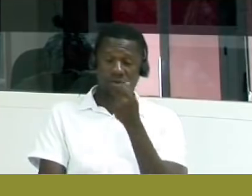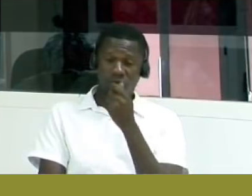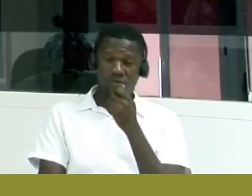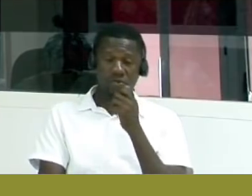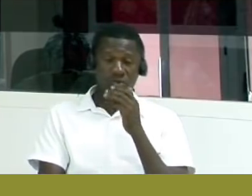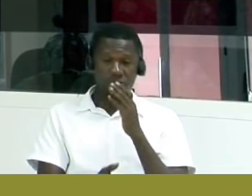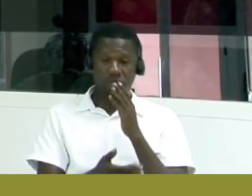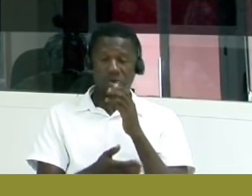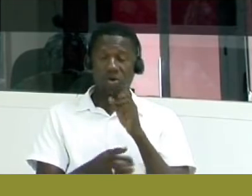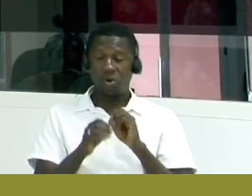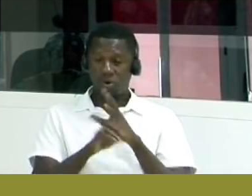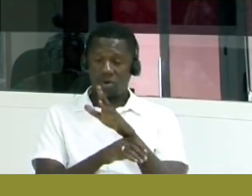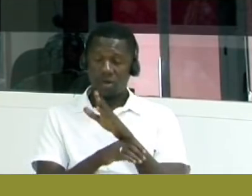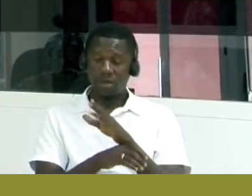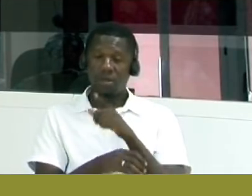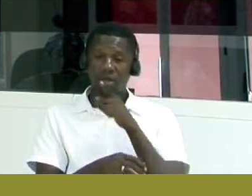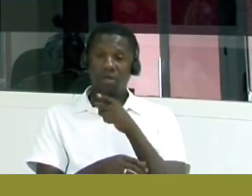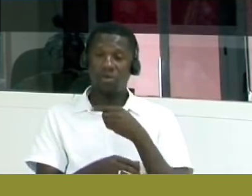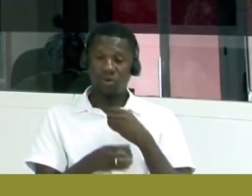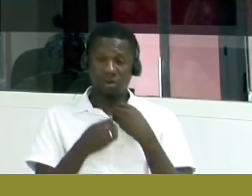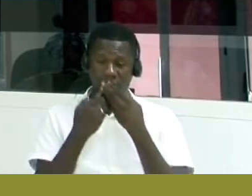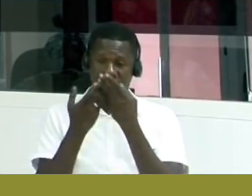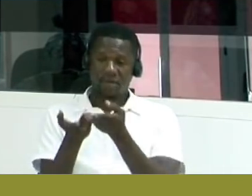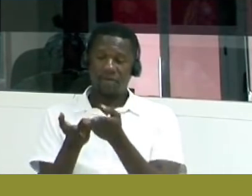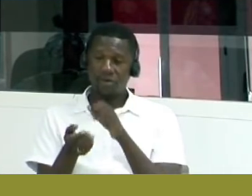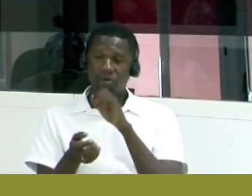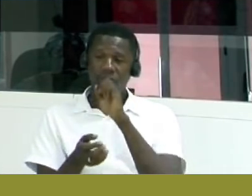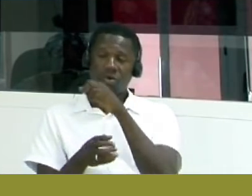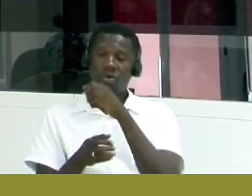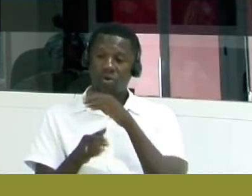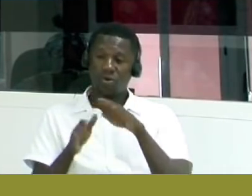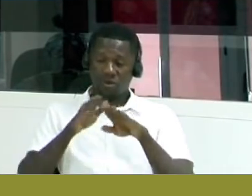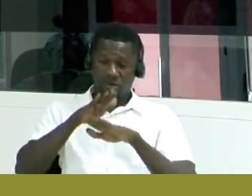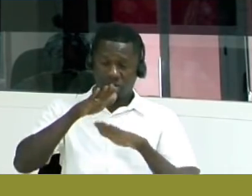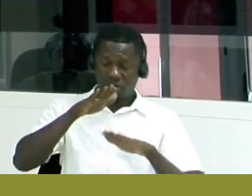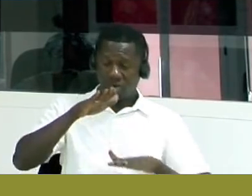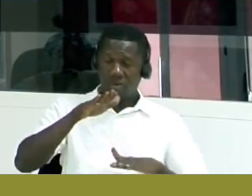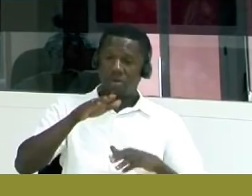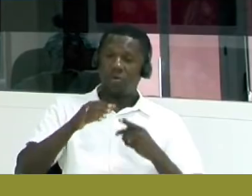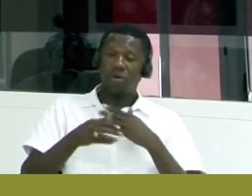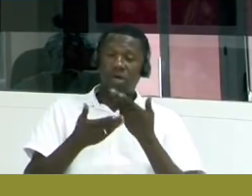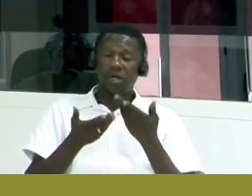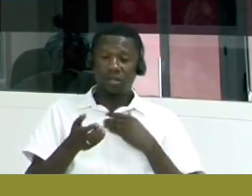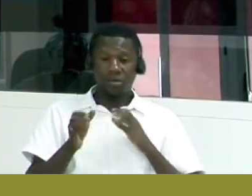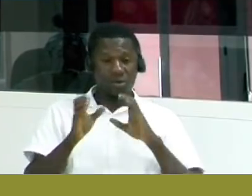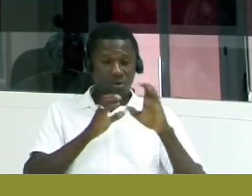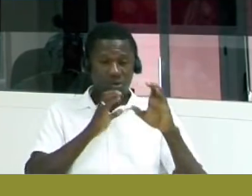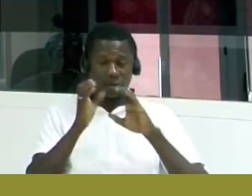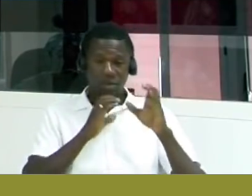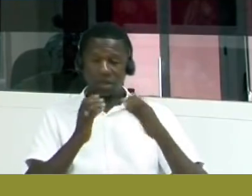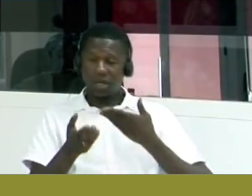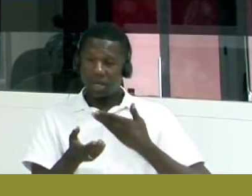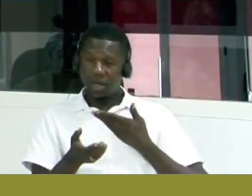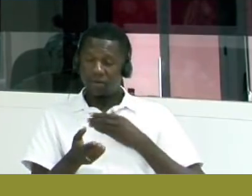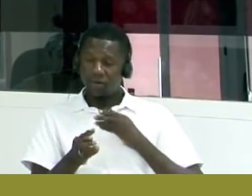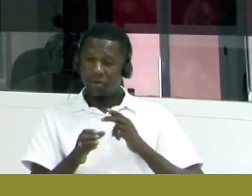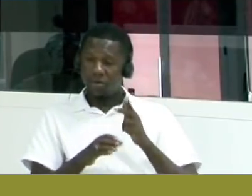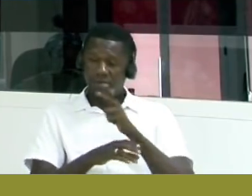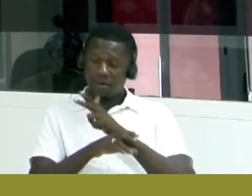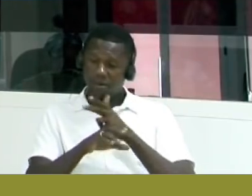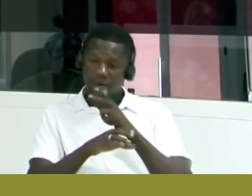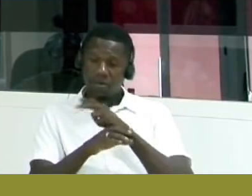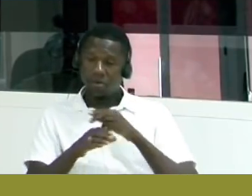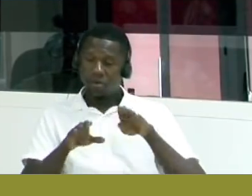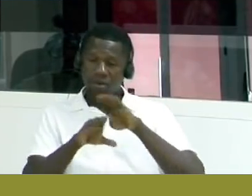fact, this new order that you have given to your subordinates, whether it's been communicated to the forces on the